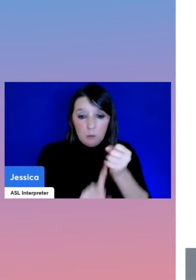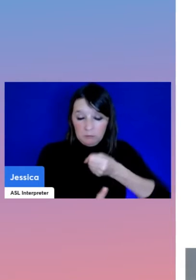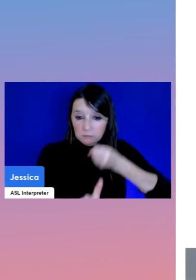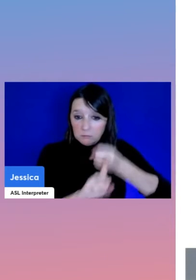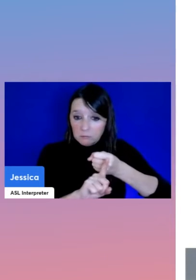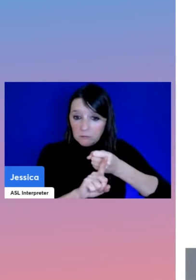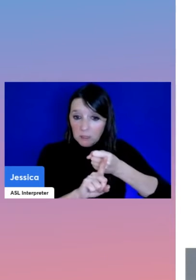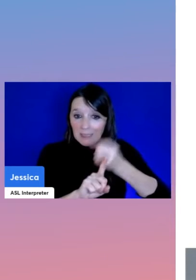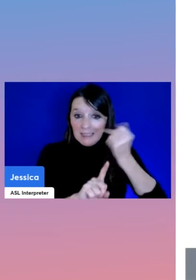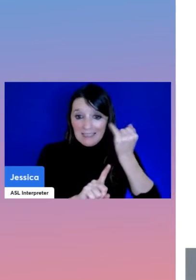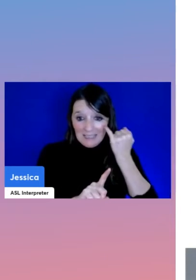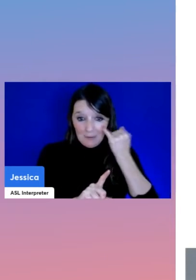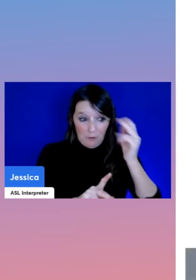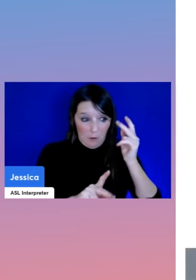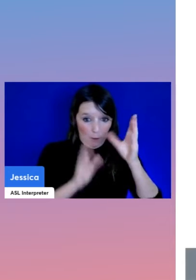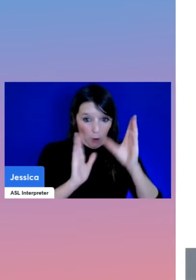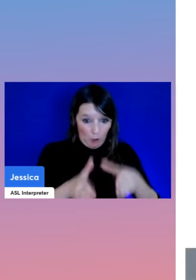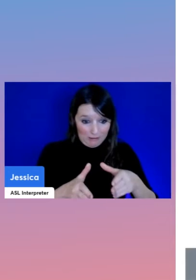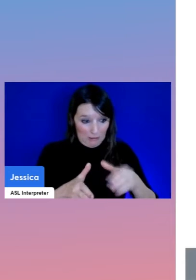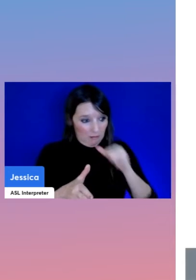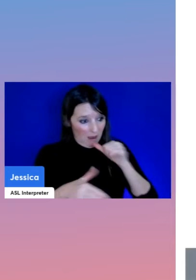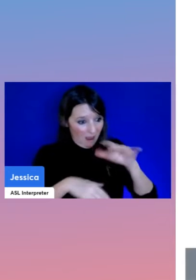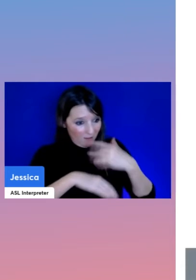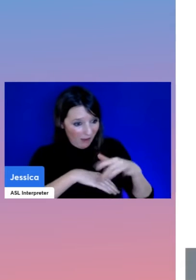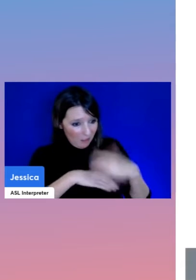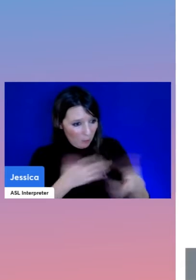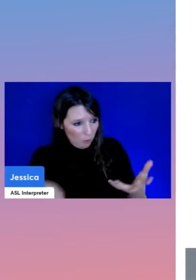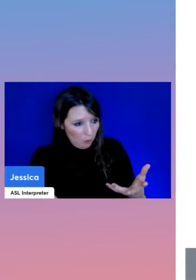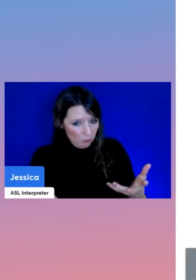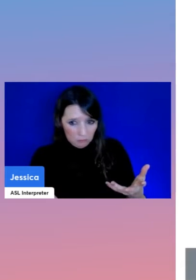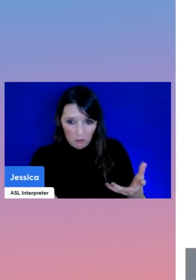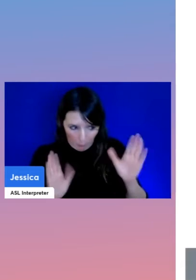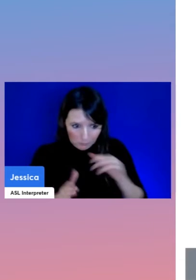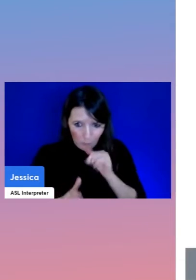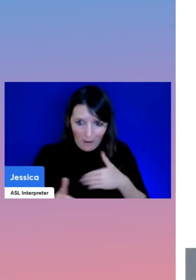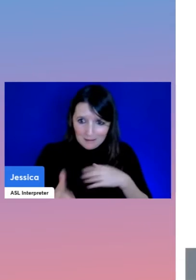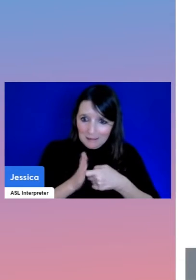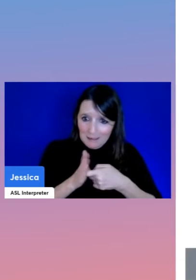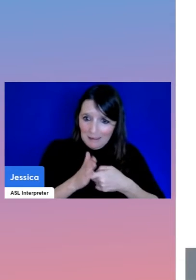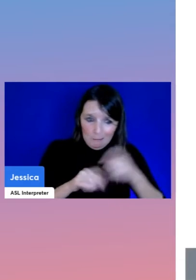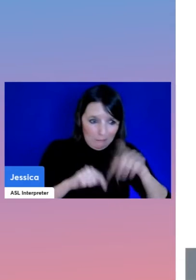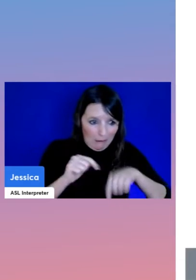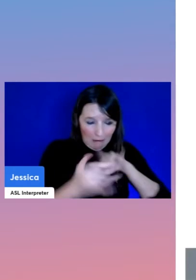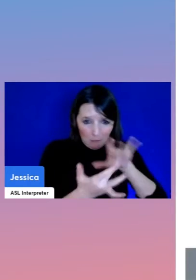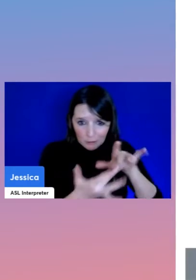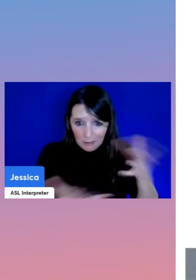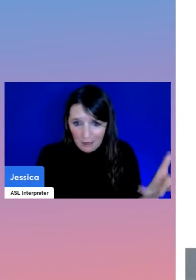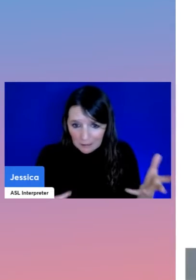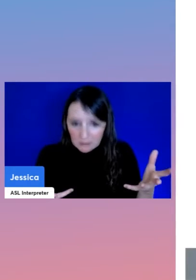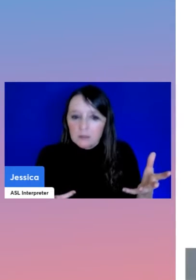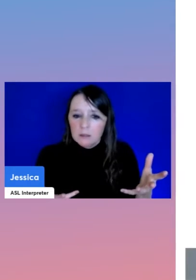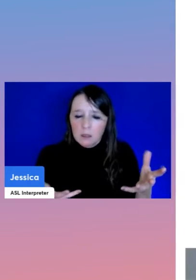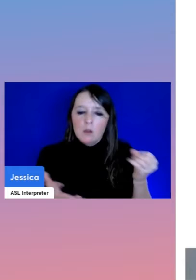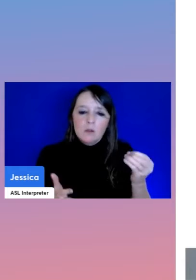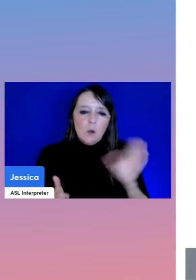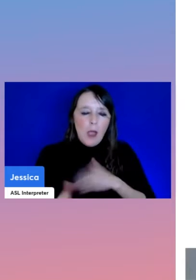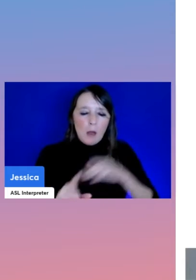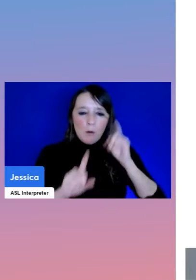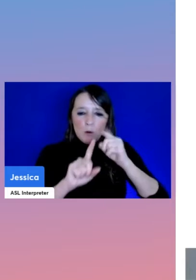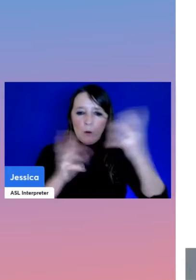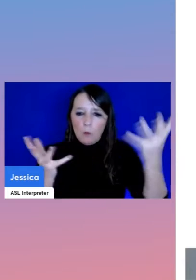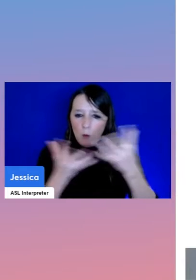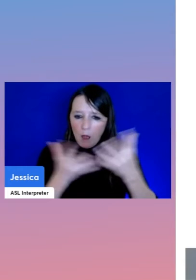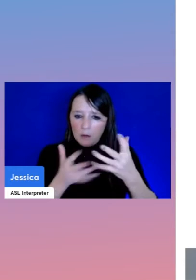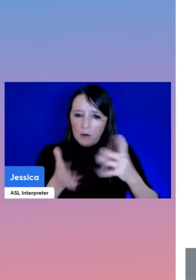key holders are unavailable. Auto-unseal mitigates these risks by ensuring that the Vault can